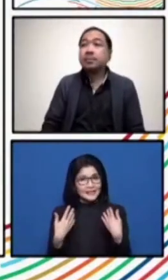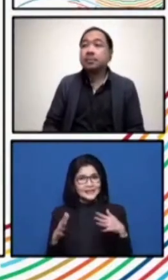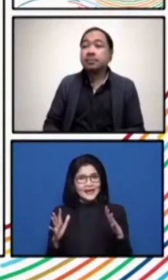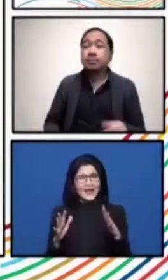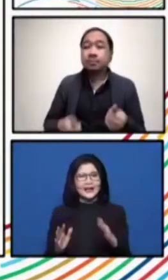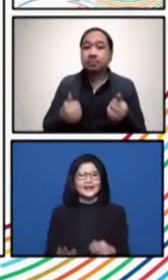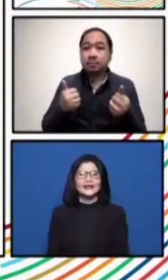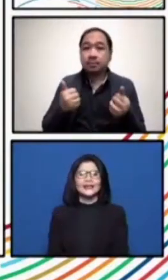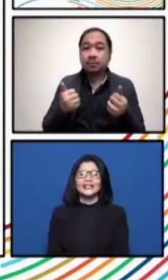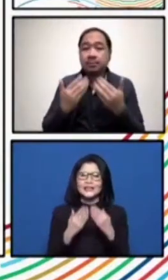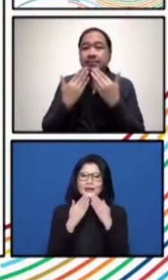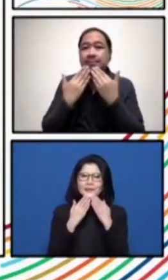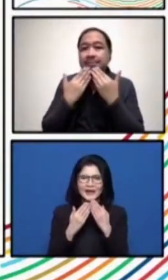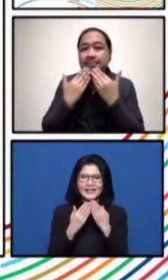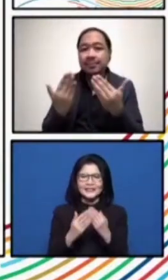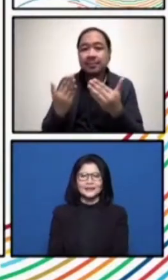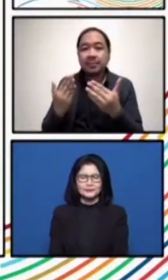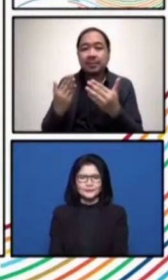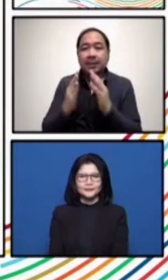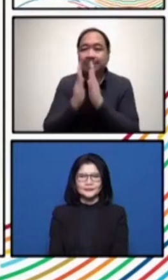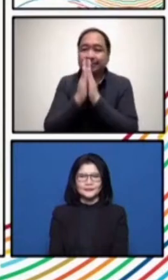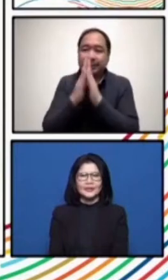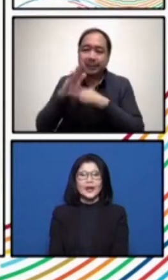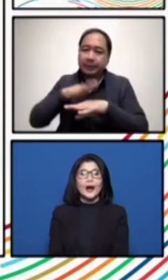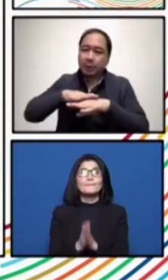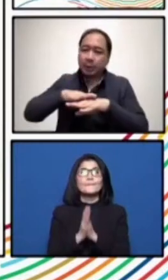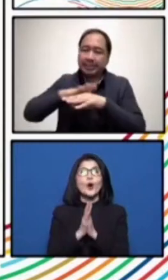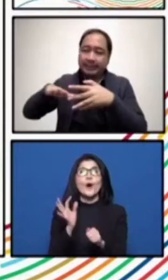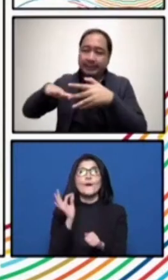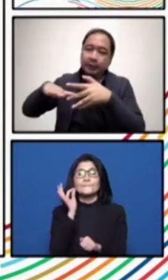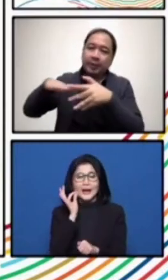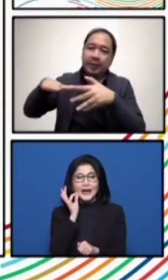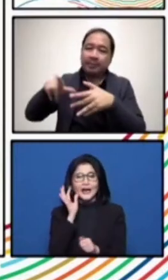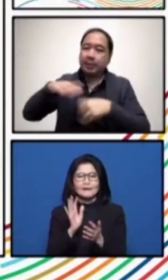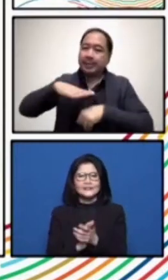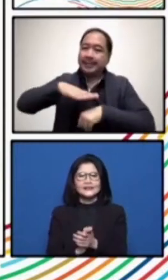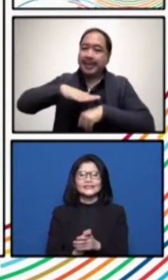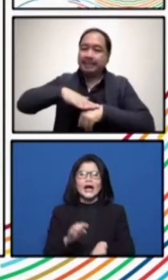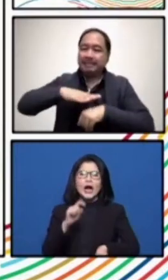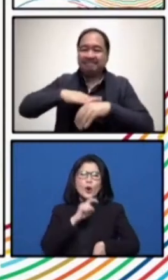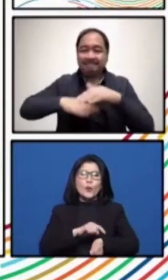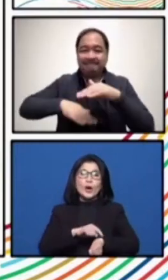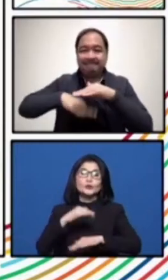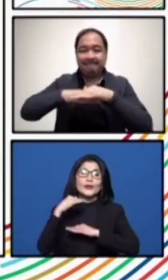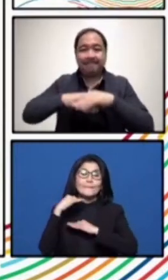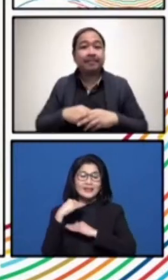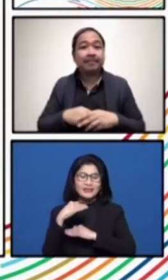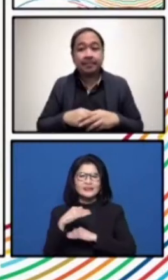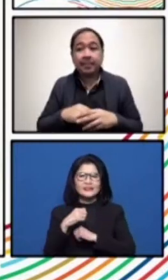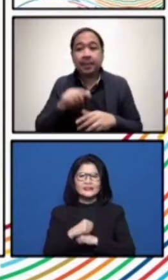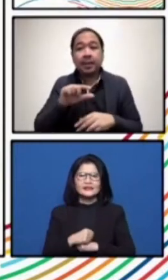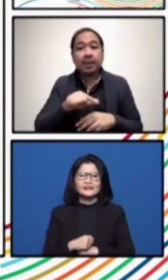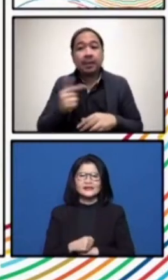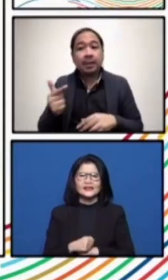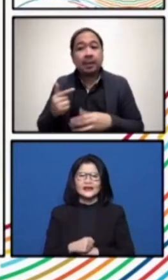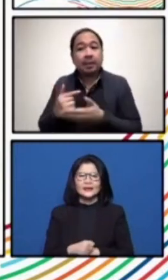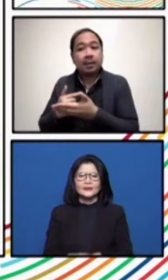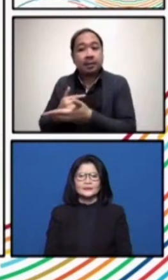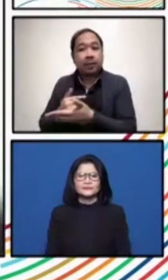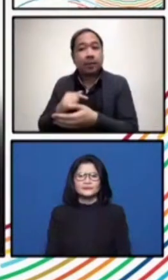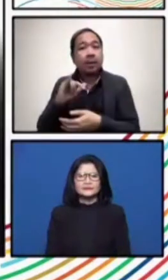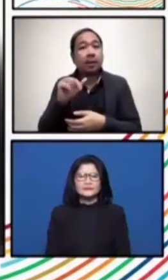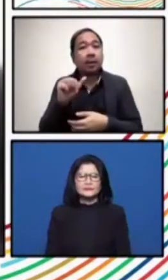you have finished sorry Joe sorry with the rock we are under a little time pressure uh now Mr to yadav and and